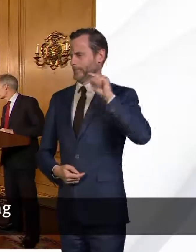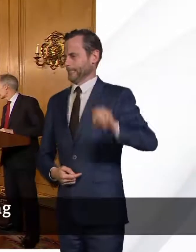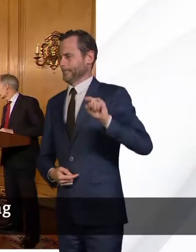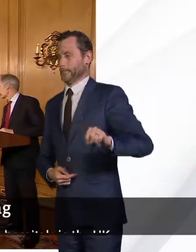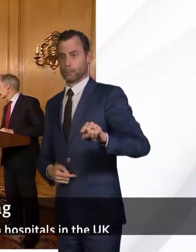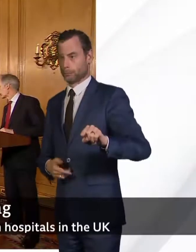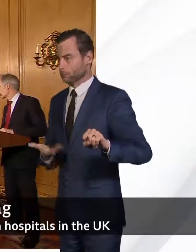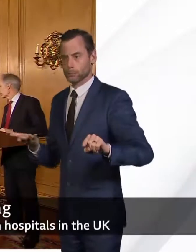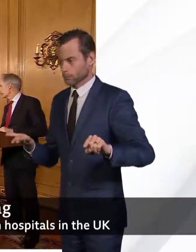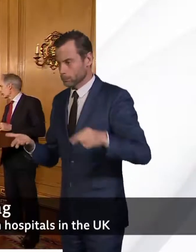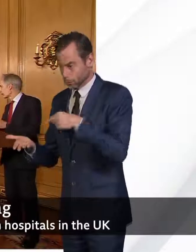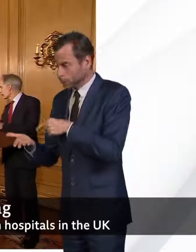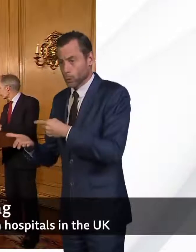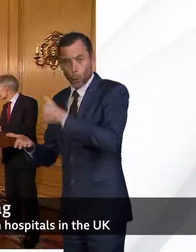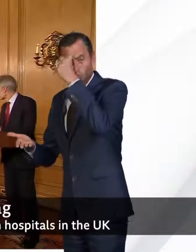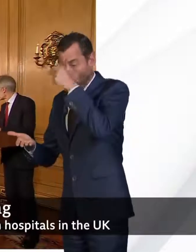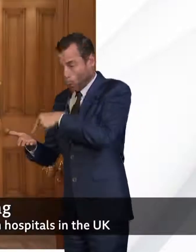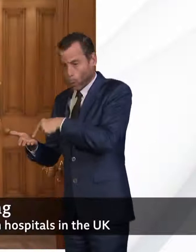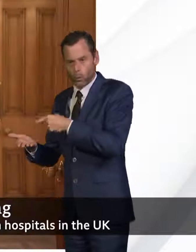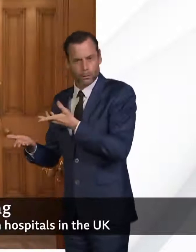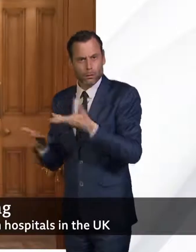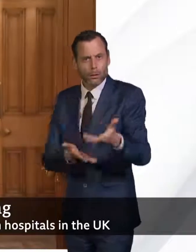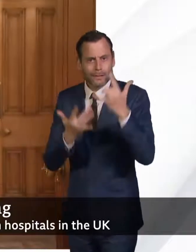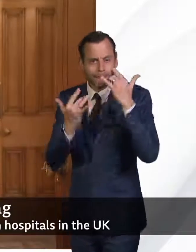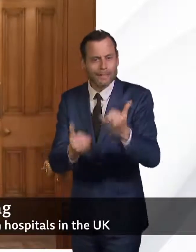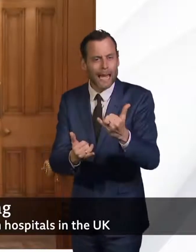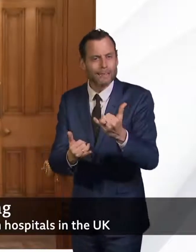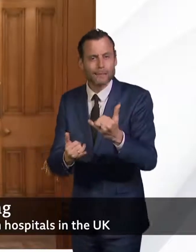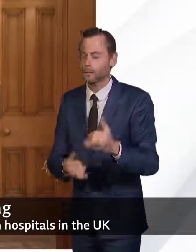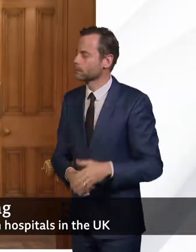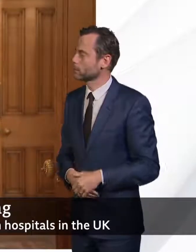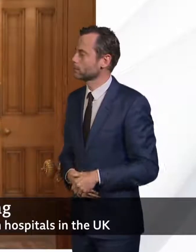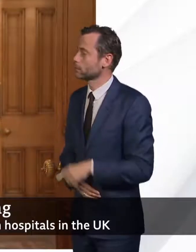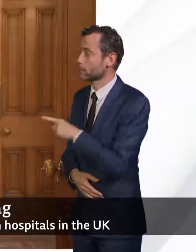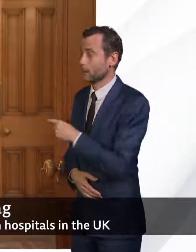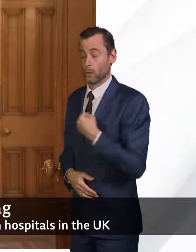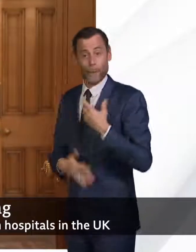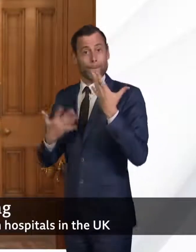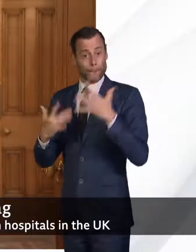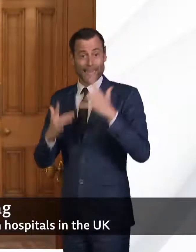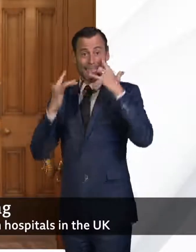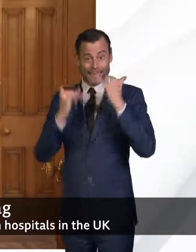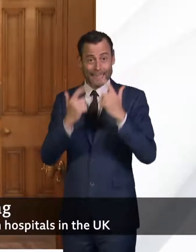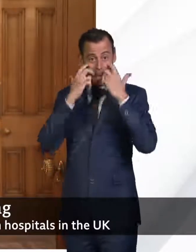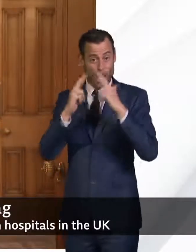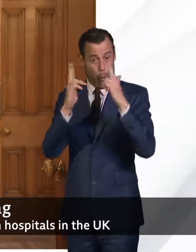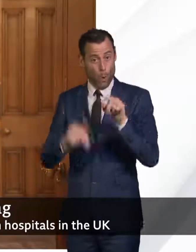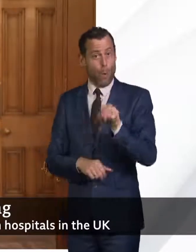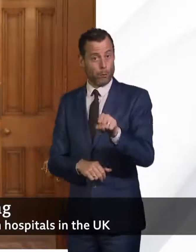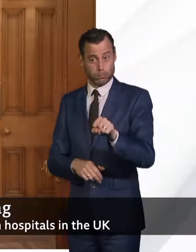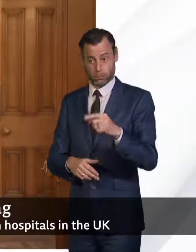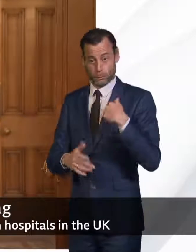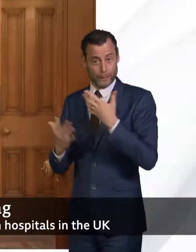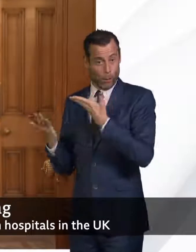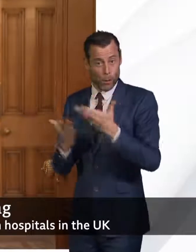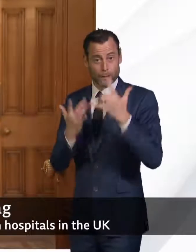that was tests? Well, we have been testing in care homes right from the start and throughout the crisis. So that's one of the things in your